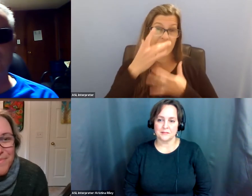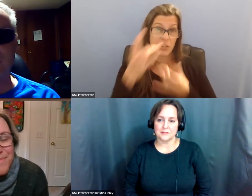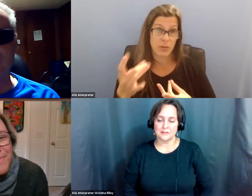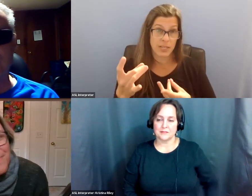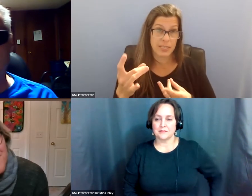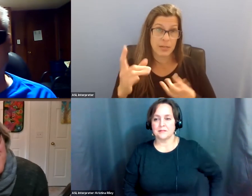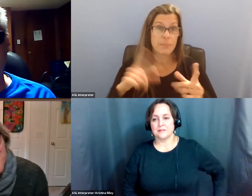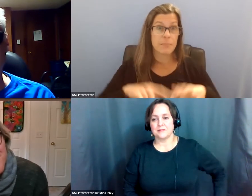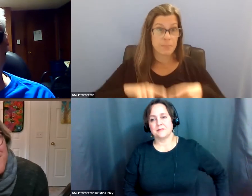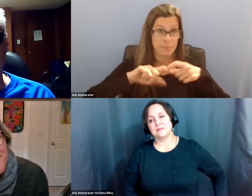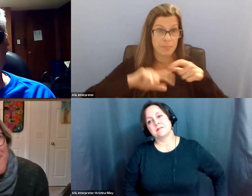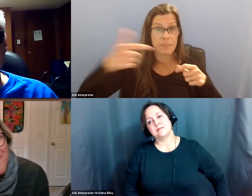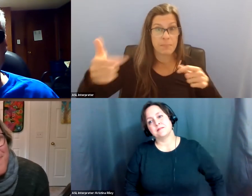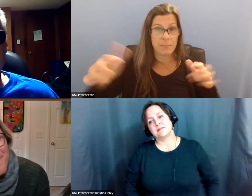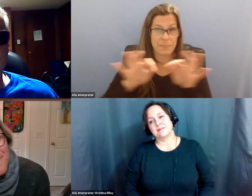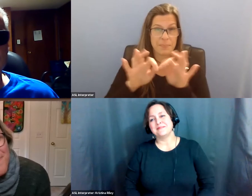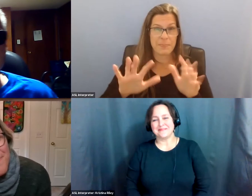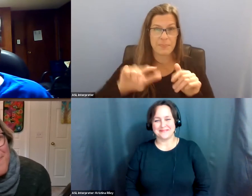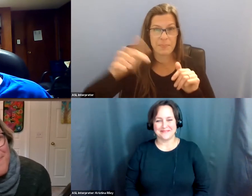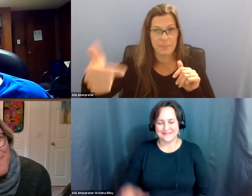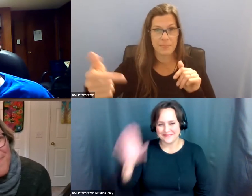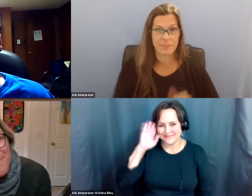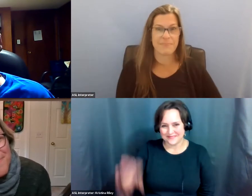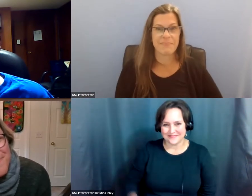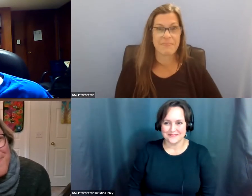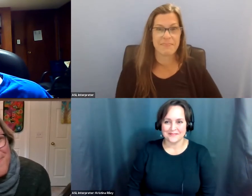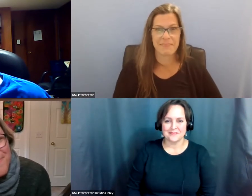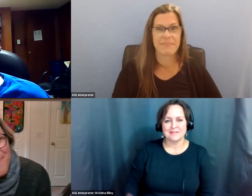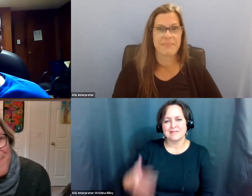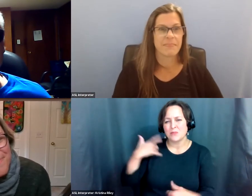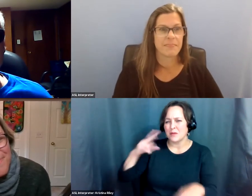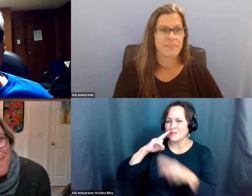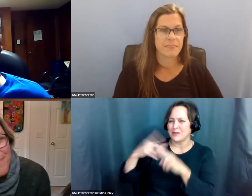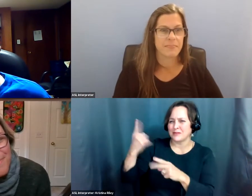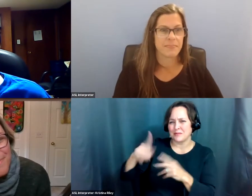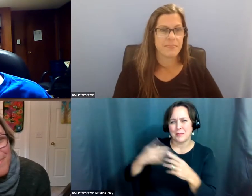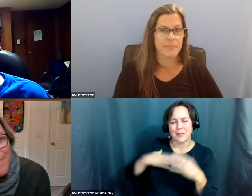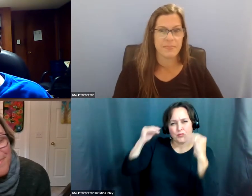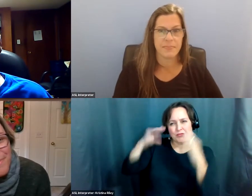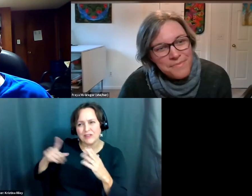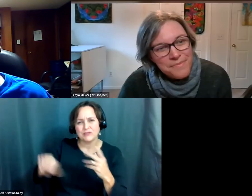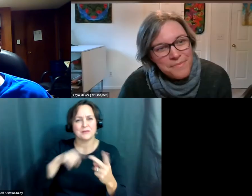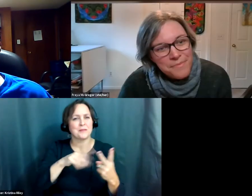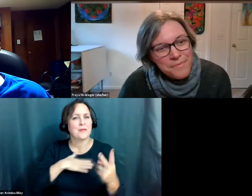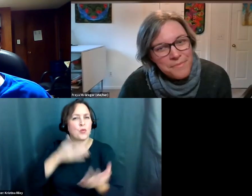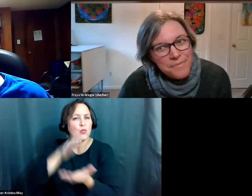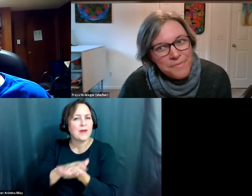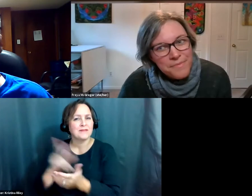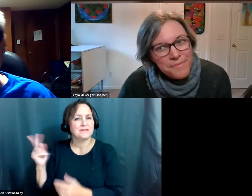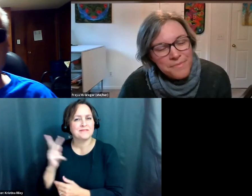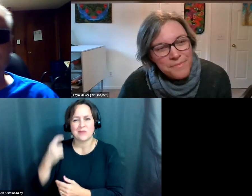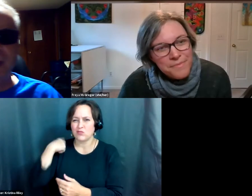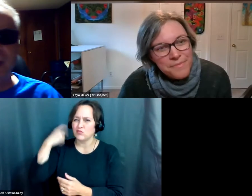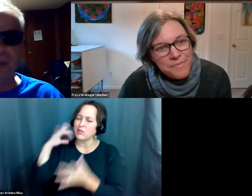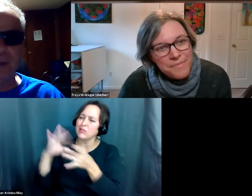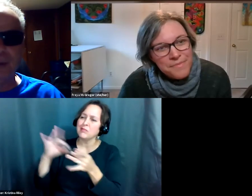back and say something too about my professor and about my wife. Just recently, I was saying to my wife, you know, I should